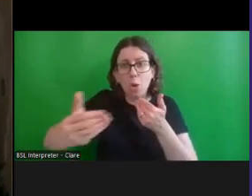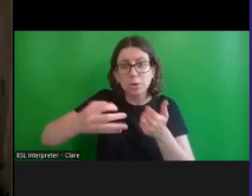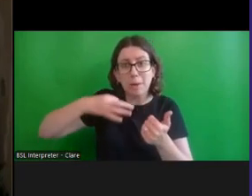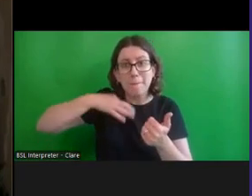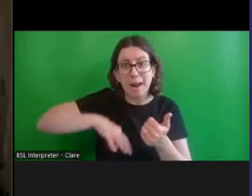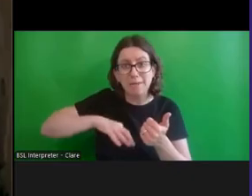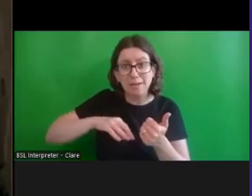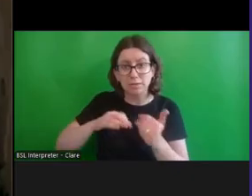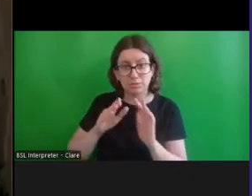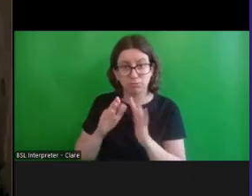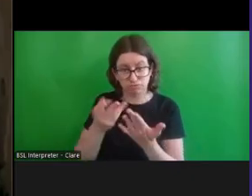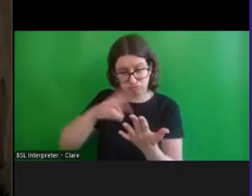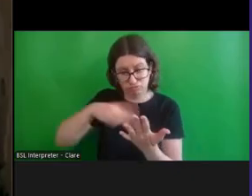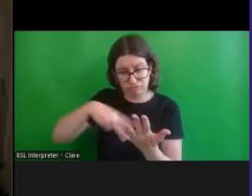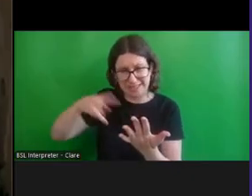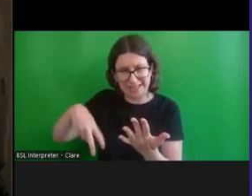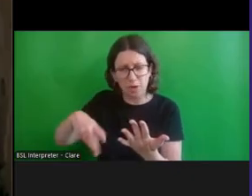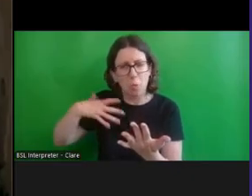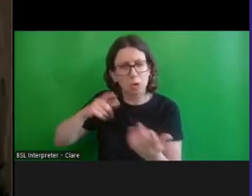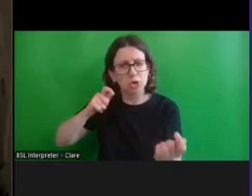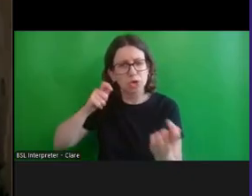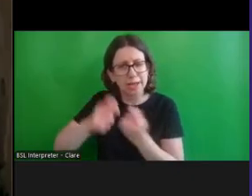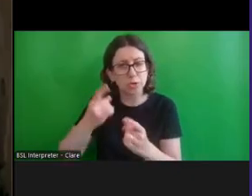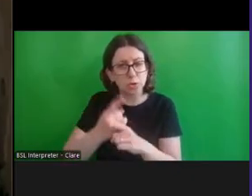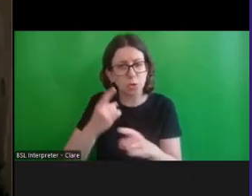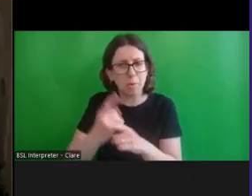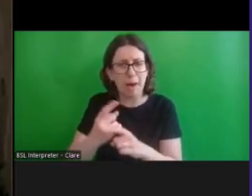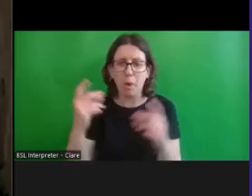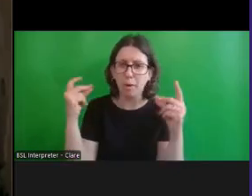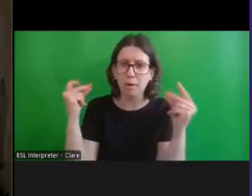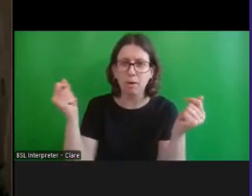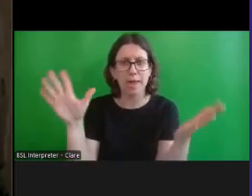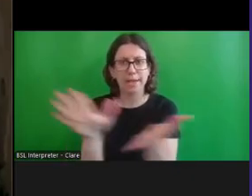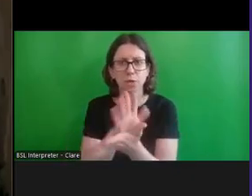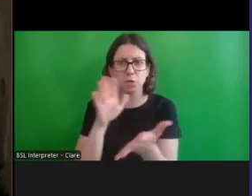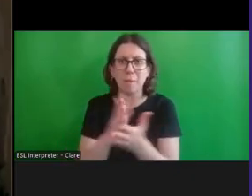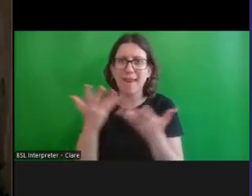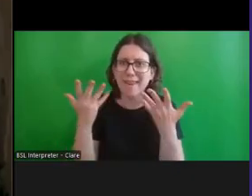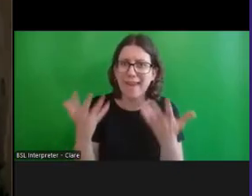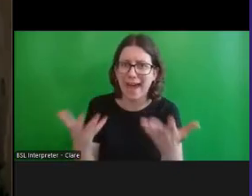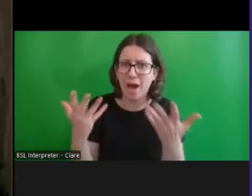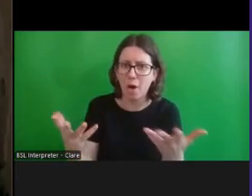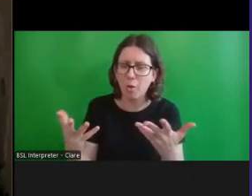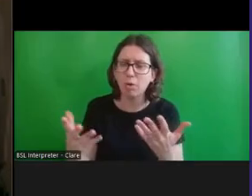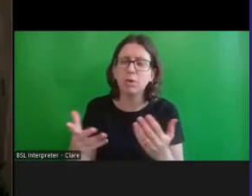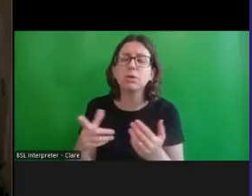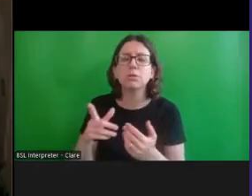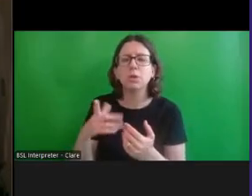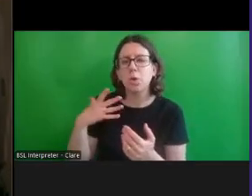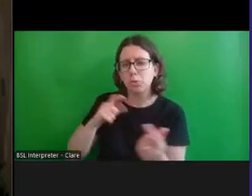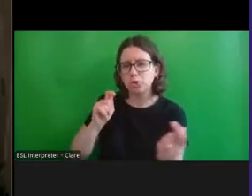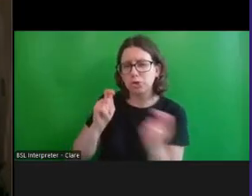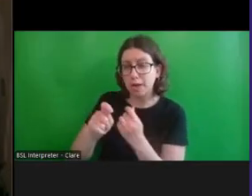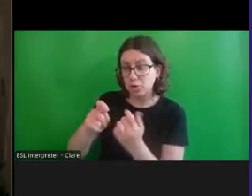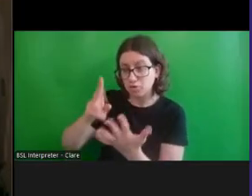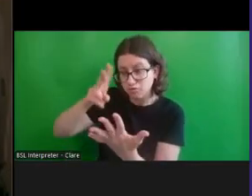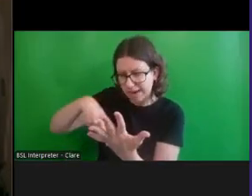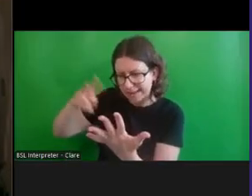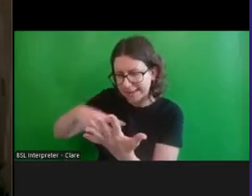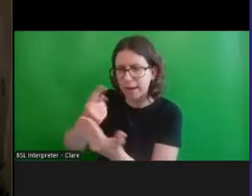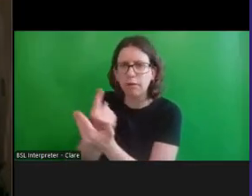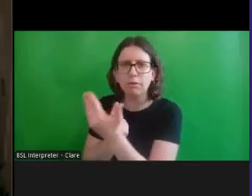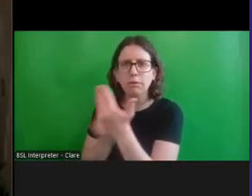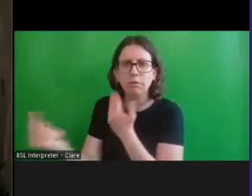immediate wins, how you can get joy right now. Transition it from being seen as a standalone, solitary activity